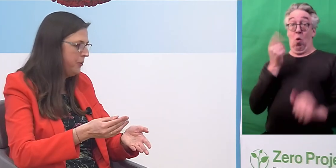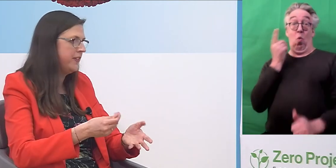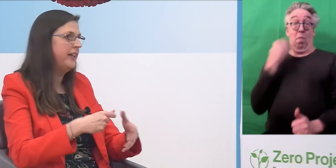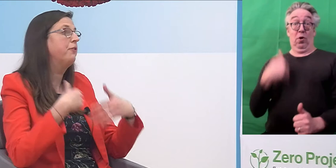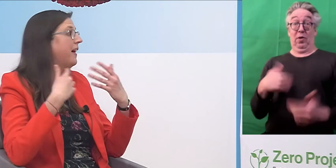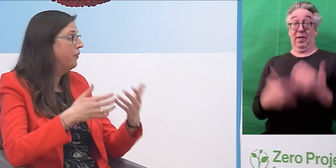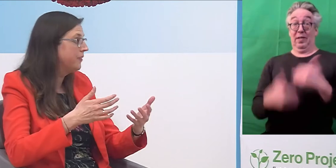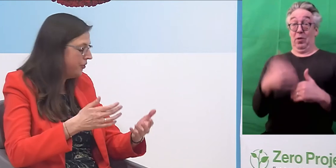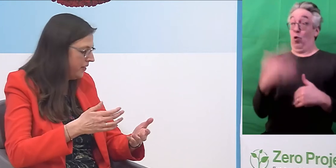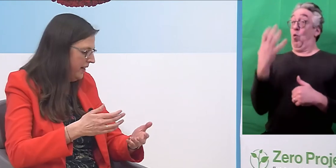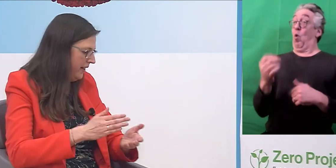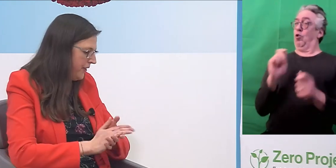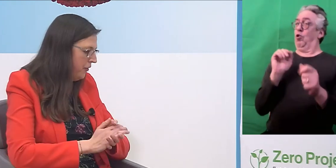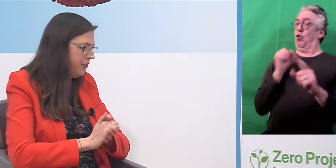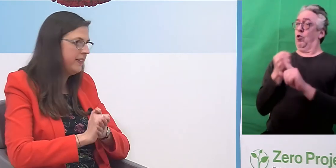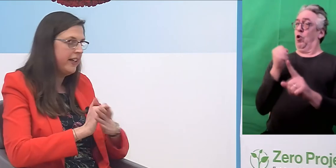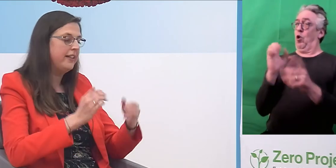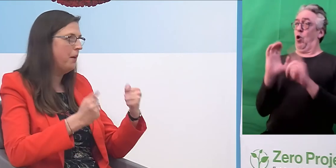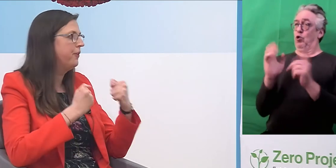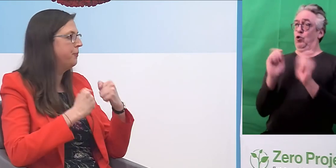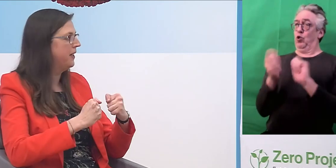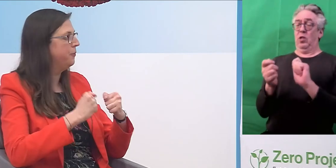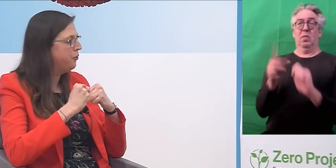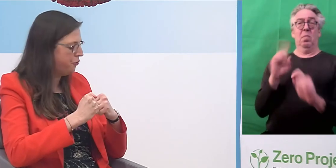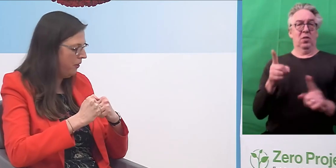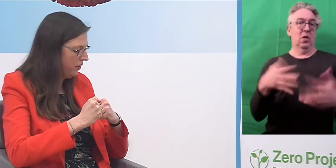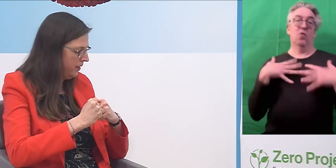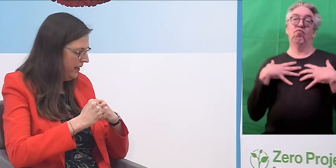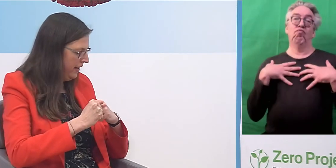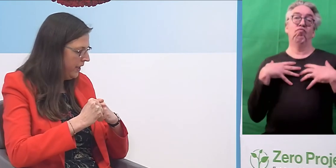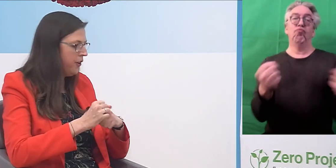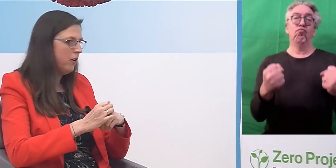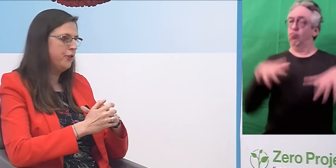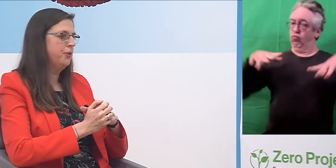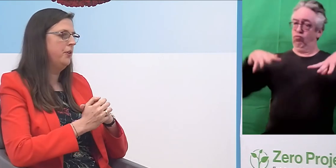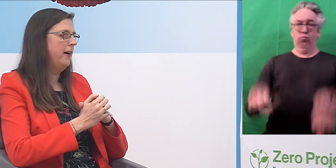workplace, I would say have courage. Have courage and take up the space. Be strong.